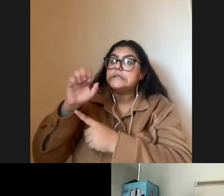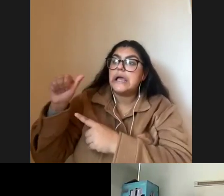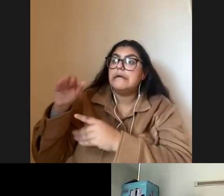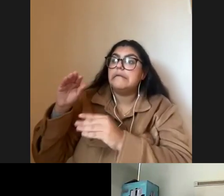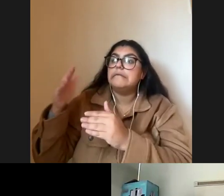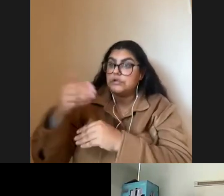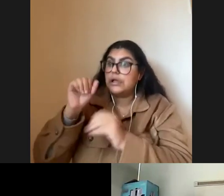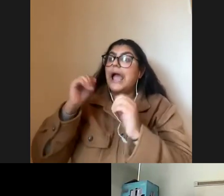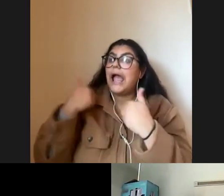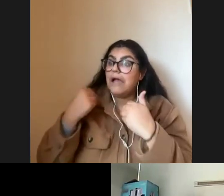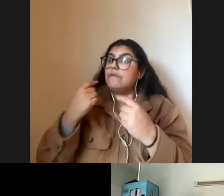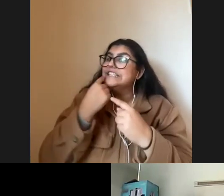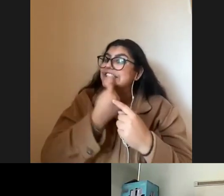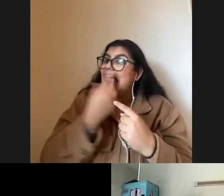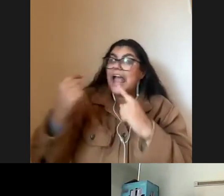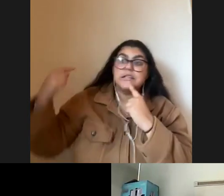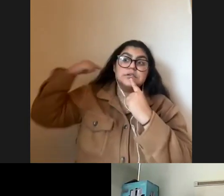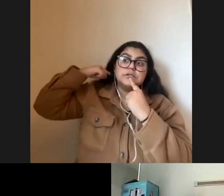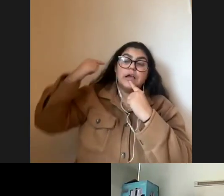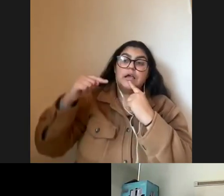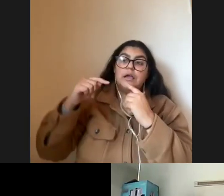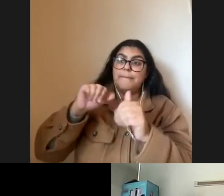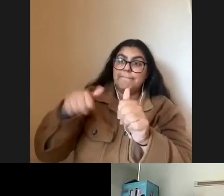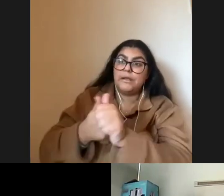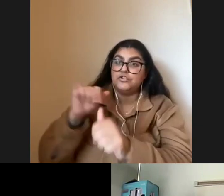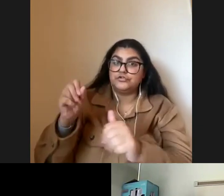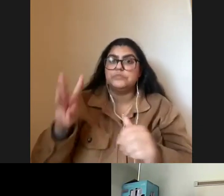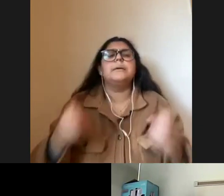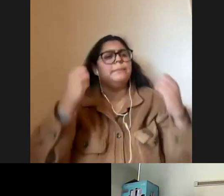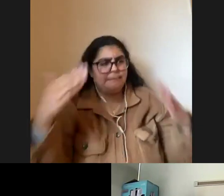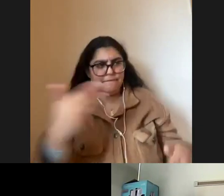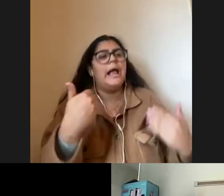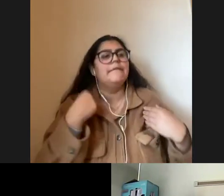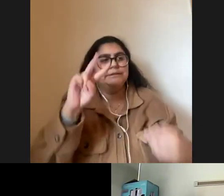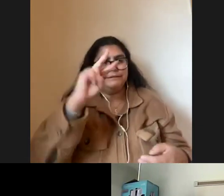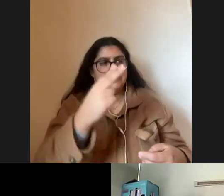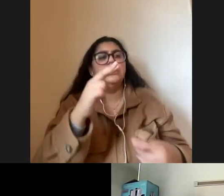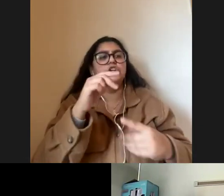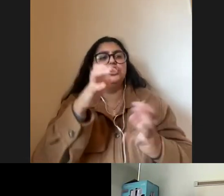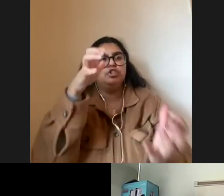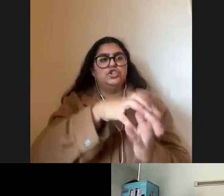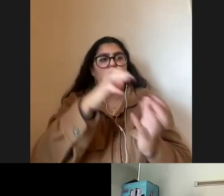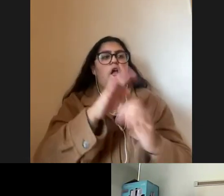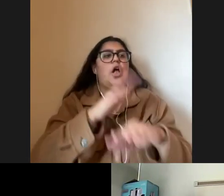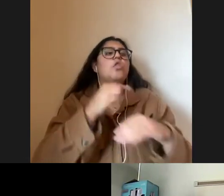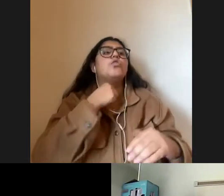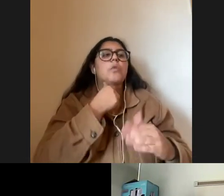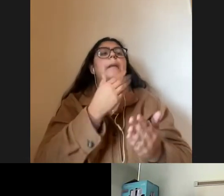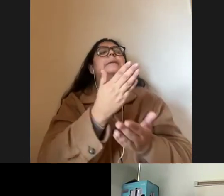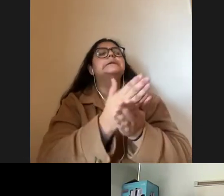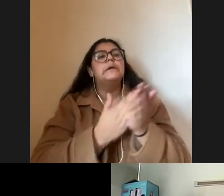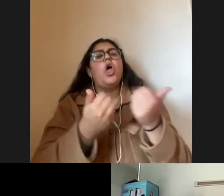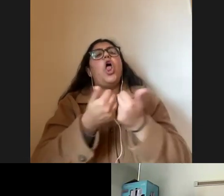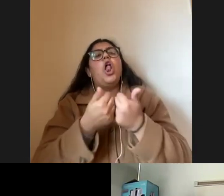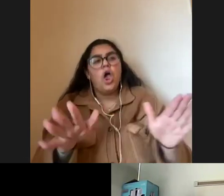fish, probably the majority of fish have a second set of jaws in their throat, but some of them have lost it kind of secondarily.